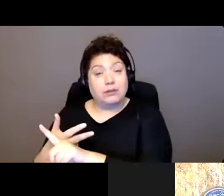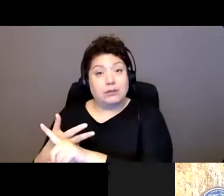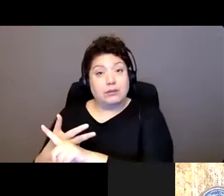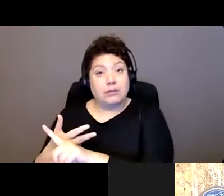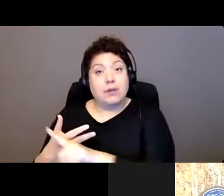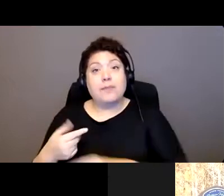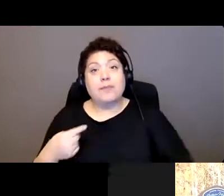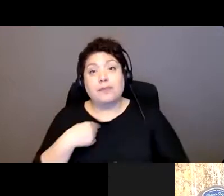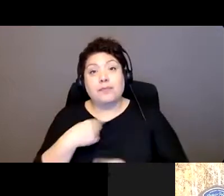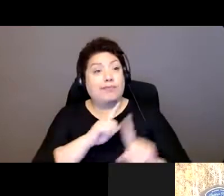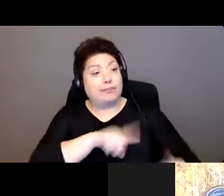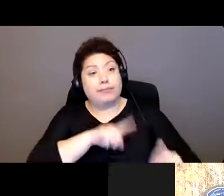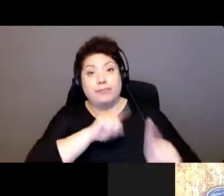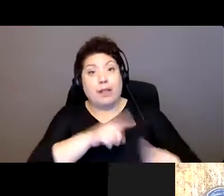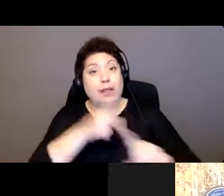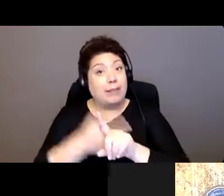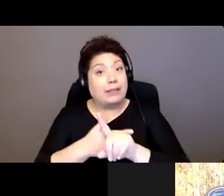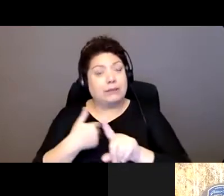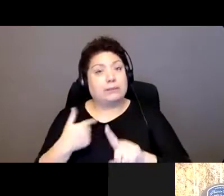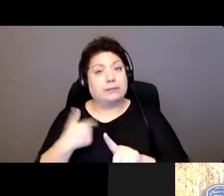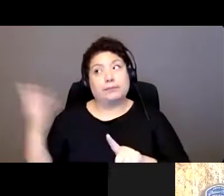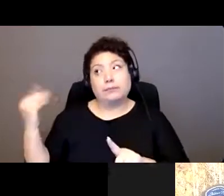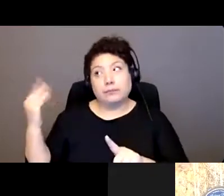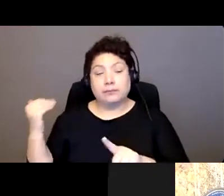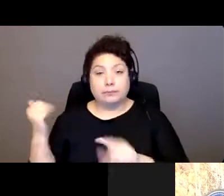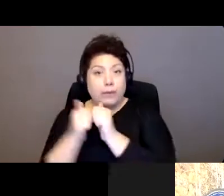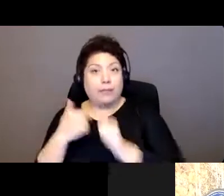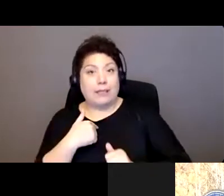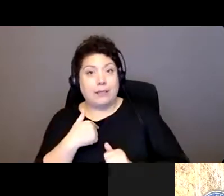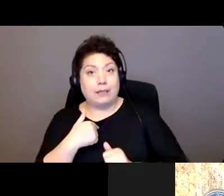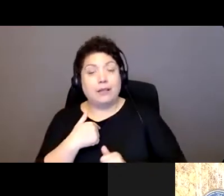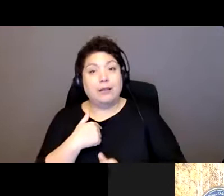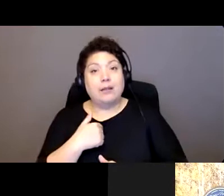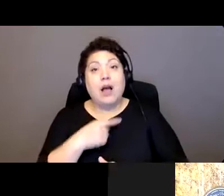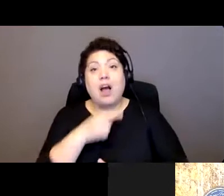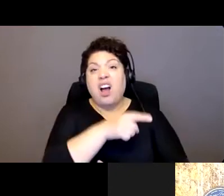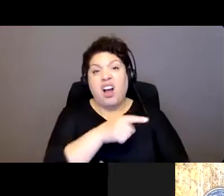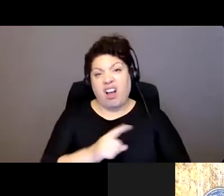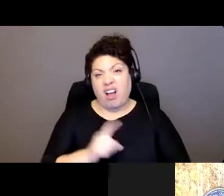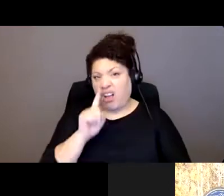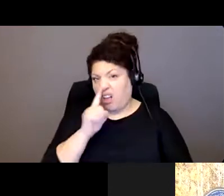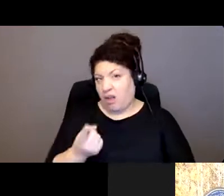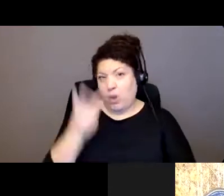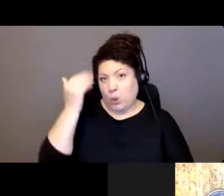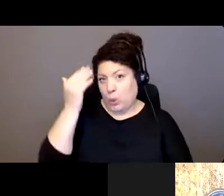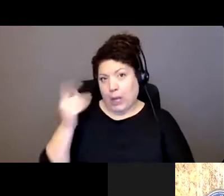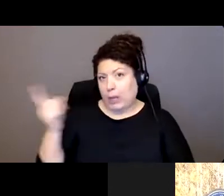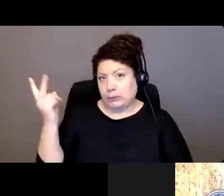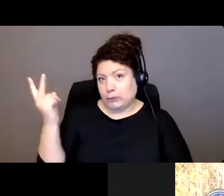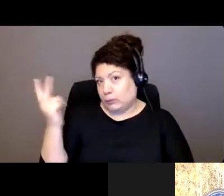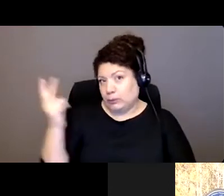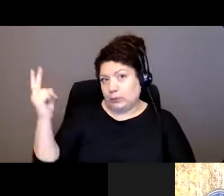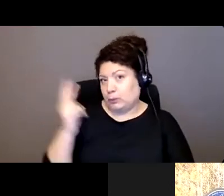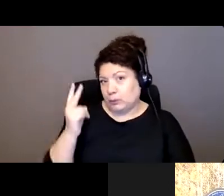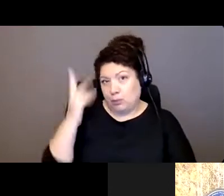And I go there every 3 months. I have to have somebody with me. And I know they don't like it when I'm inviting somebody in my room. They want to see me